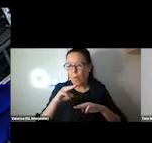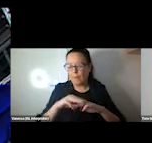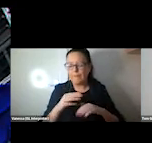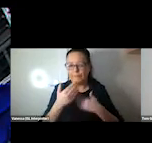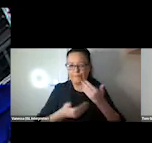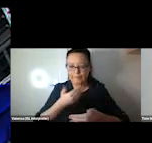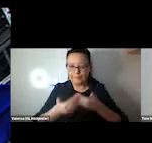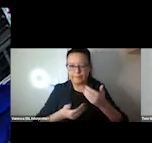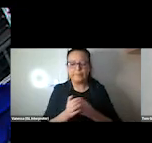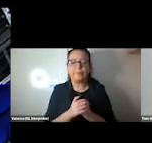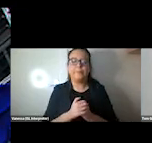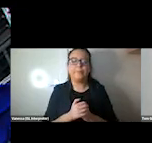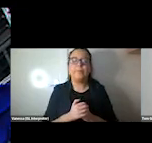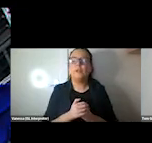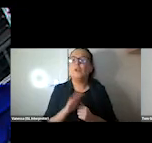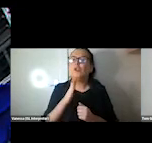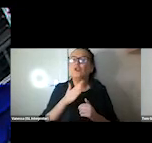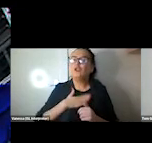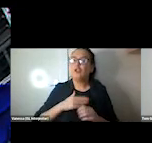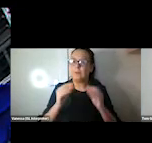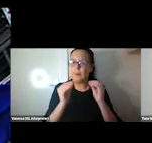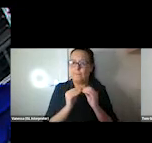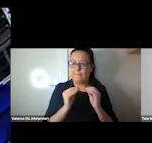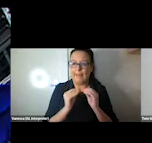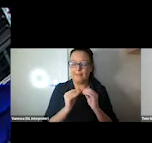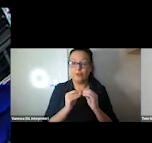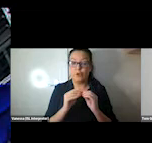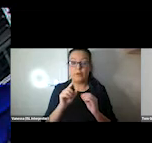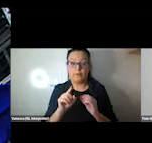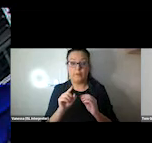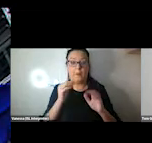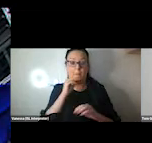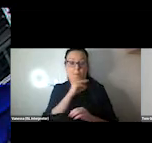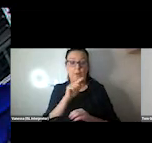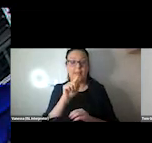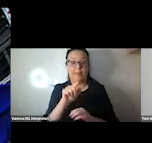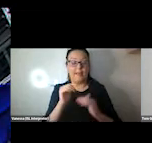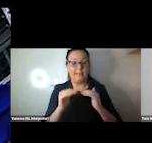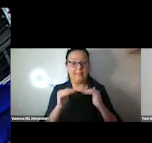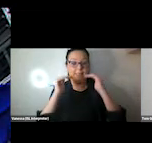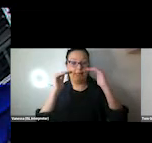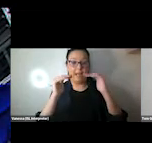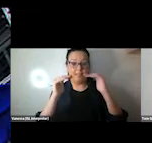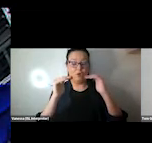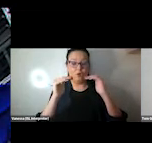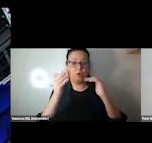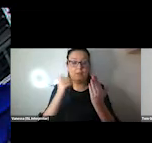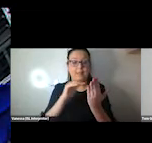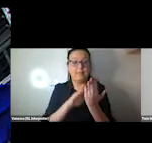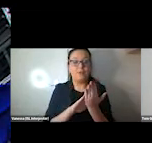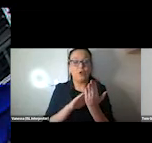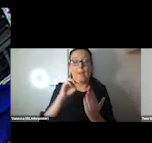to say, I suppose that it's important that to say that these standards were developed under mandate